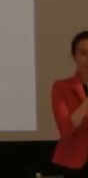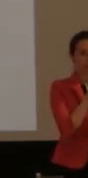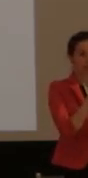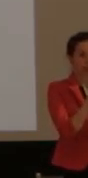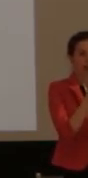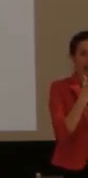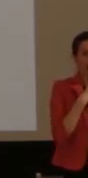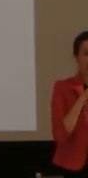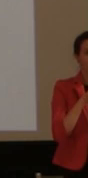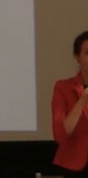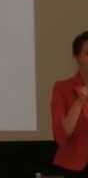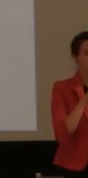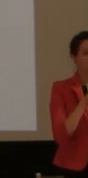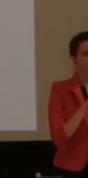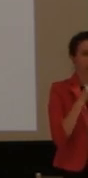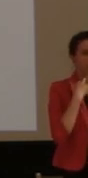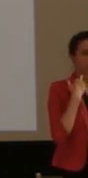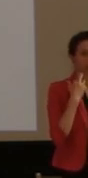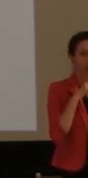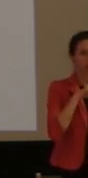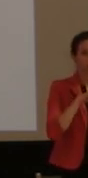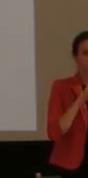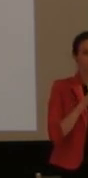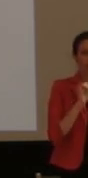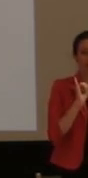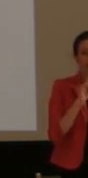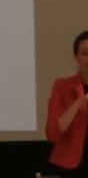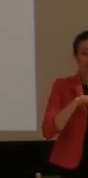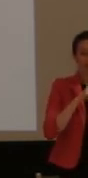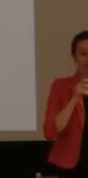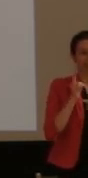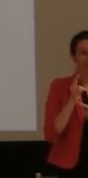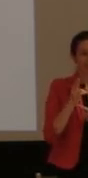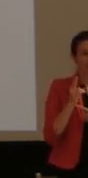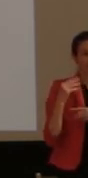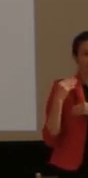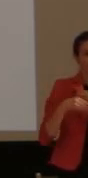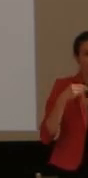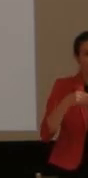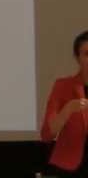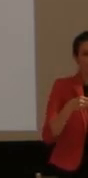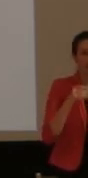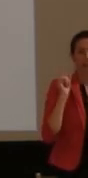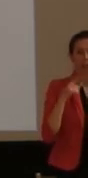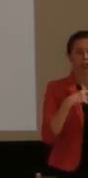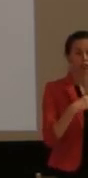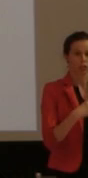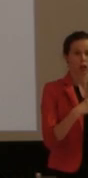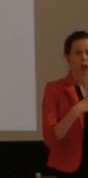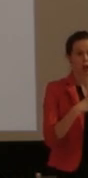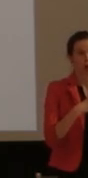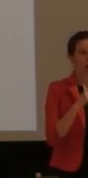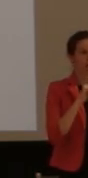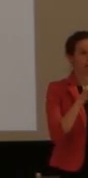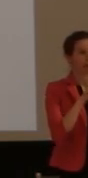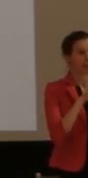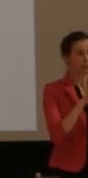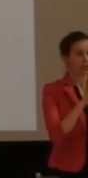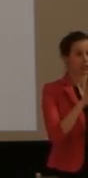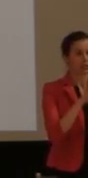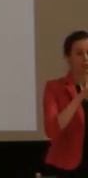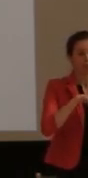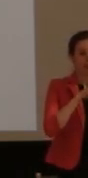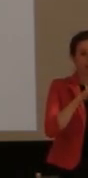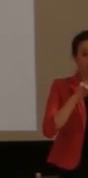differential risk in populations with dissimilar ancestry. This data just reflects genome studies and specifically looks at ancestry,